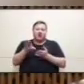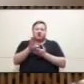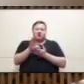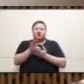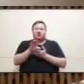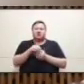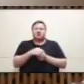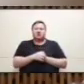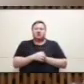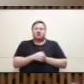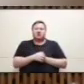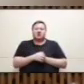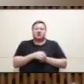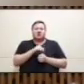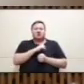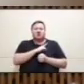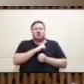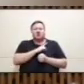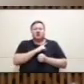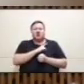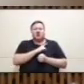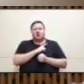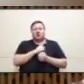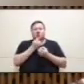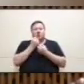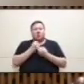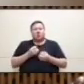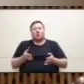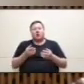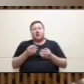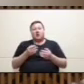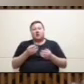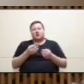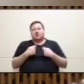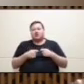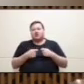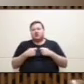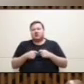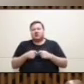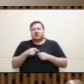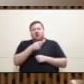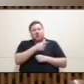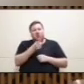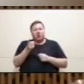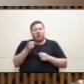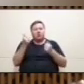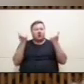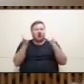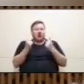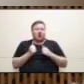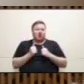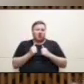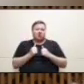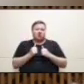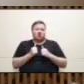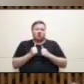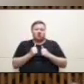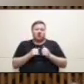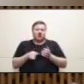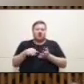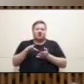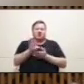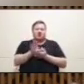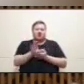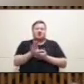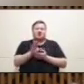having interest, that is why we end up having fruitless and wasteful expenditure. Those accounts, when they come, inherently, they already have interest. And